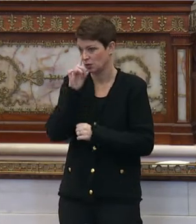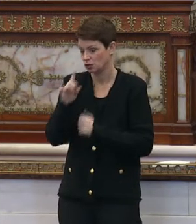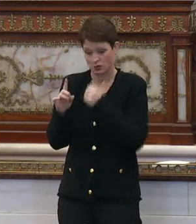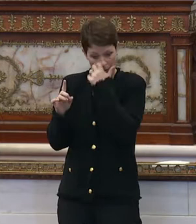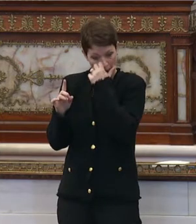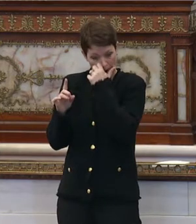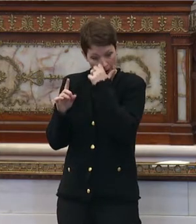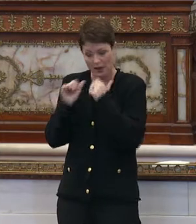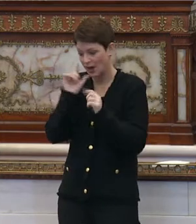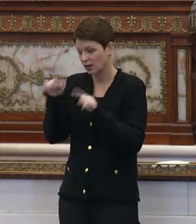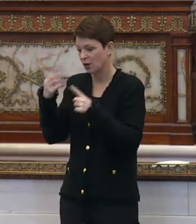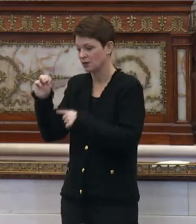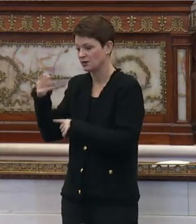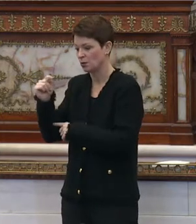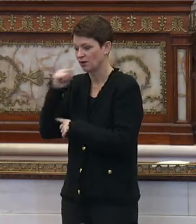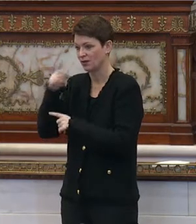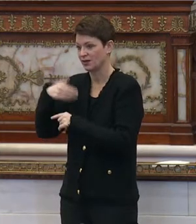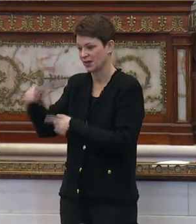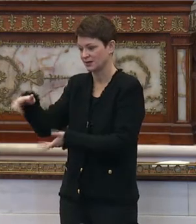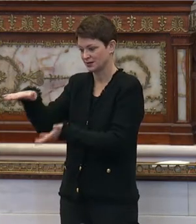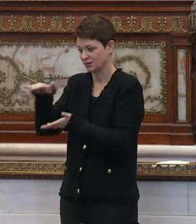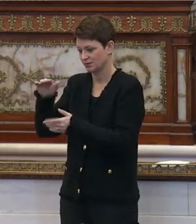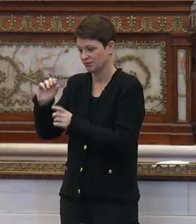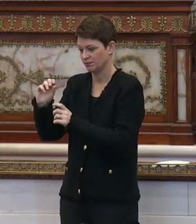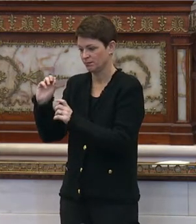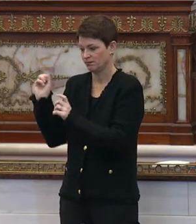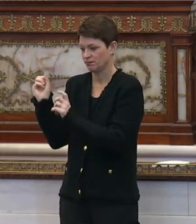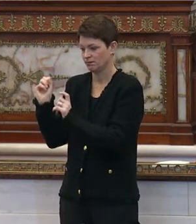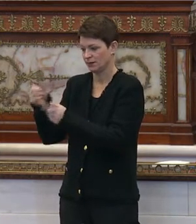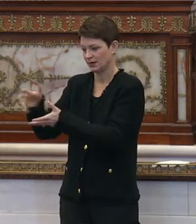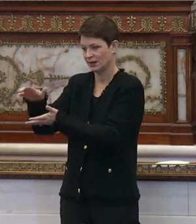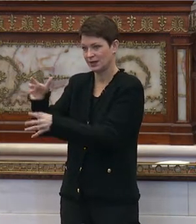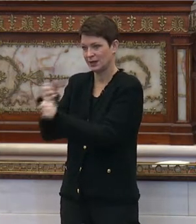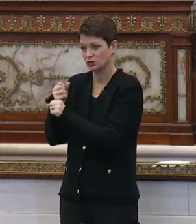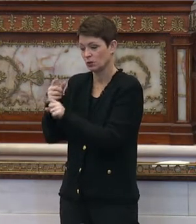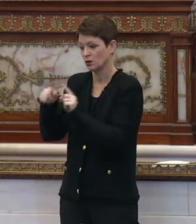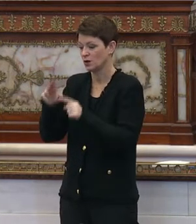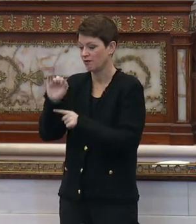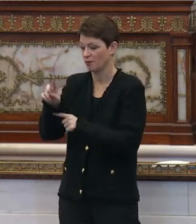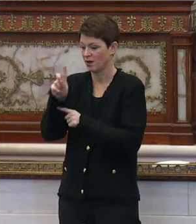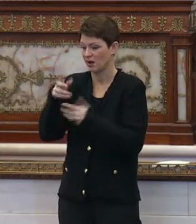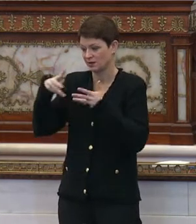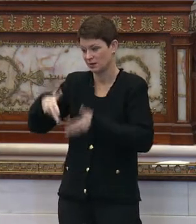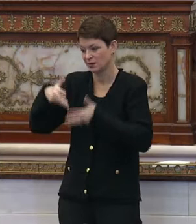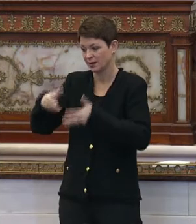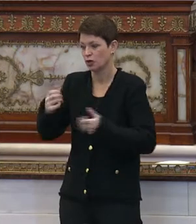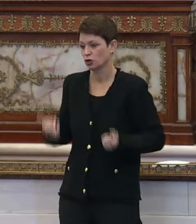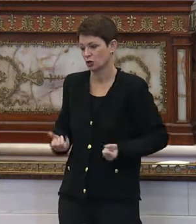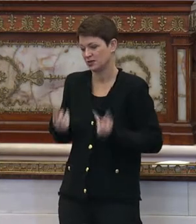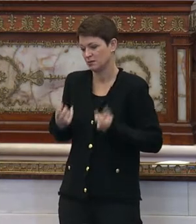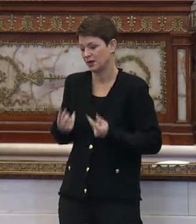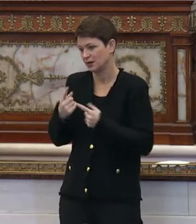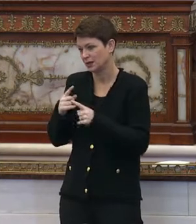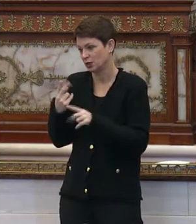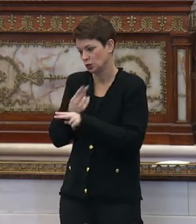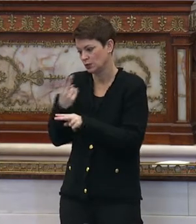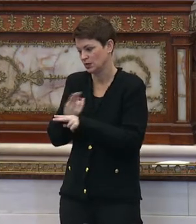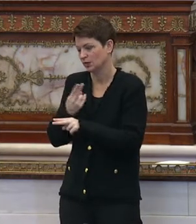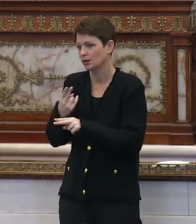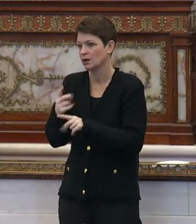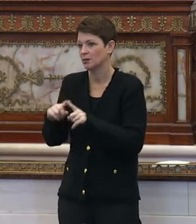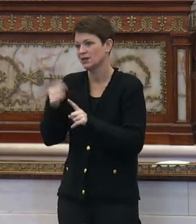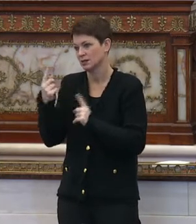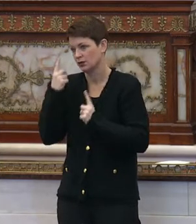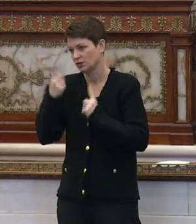going to market for the next issuance when you still have bonds outstanding that you're currently spending on. So that's also a